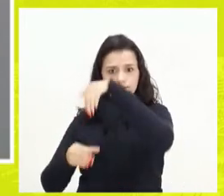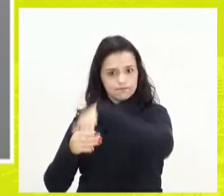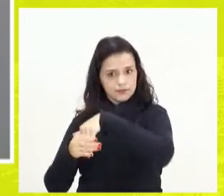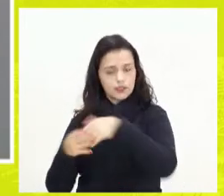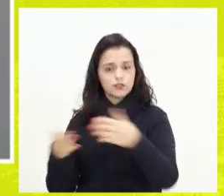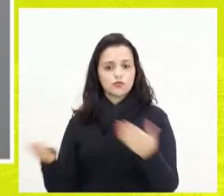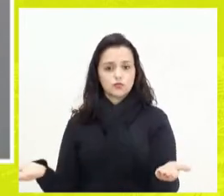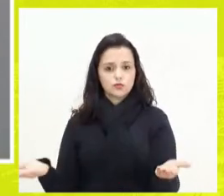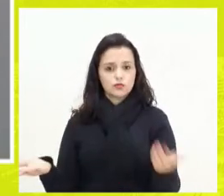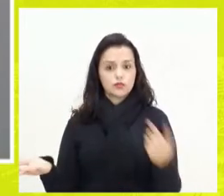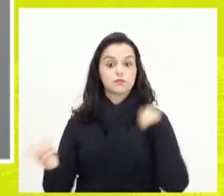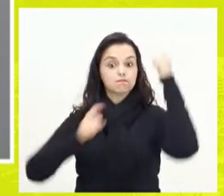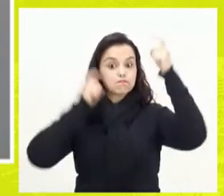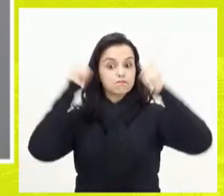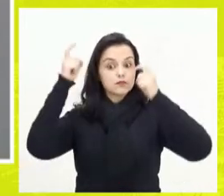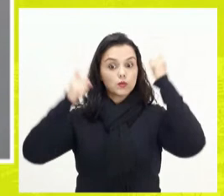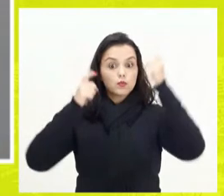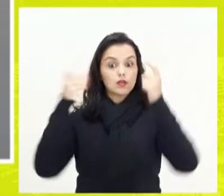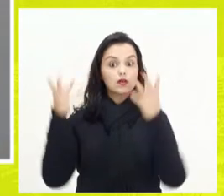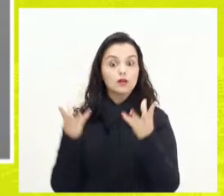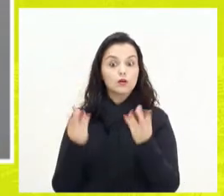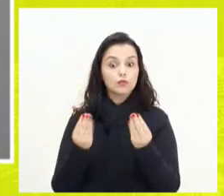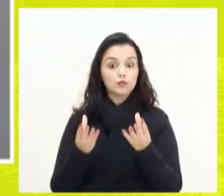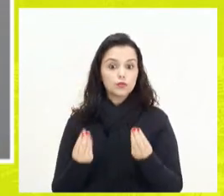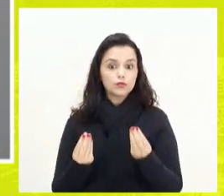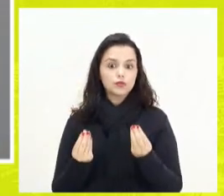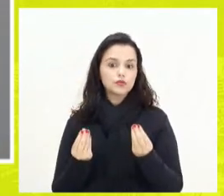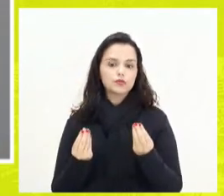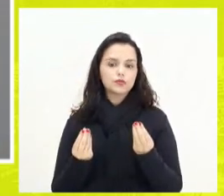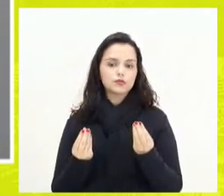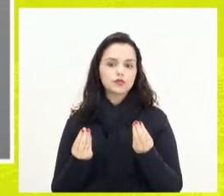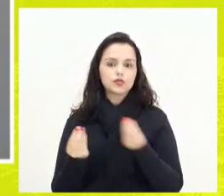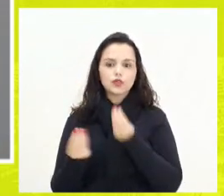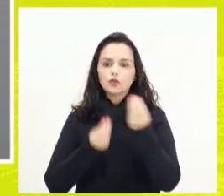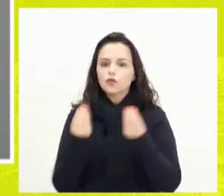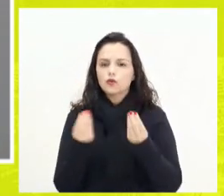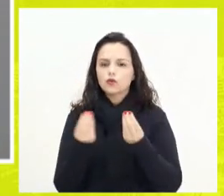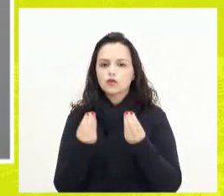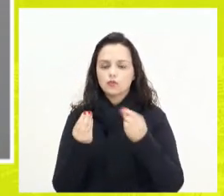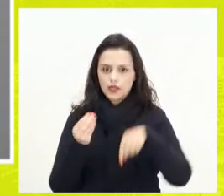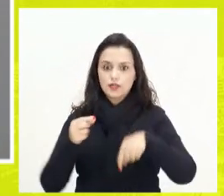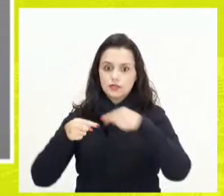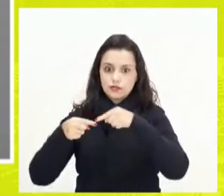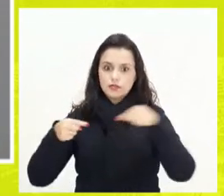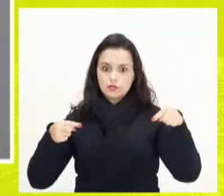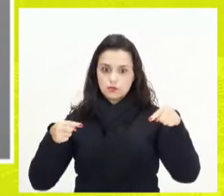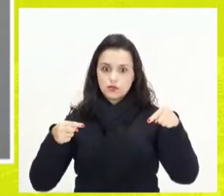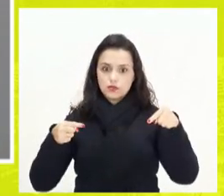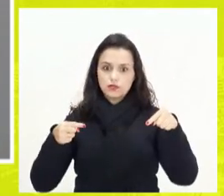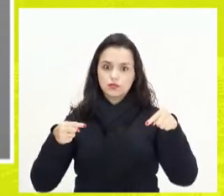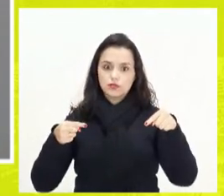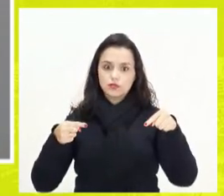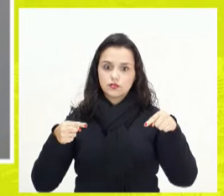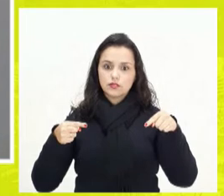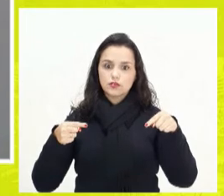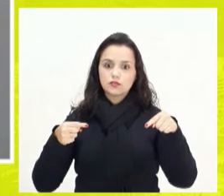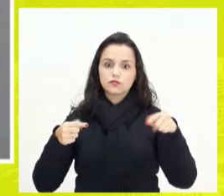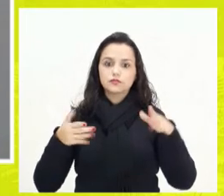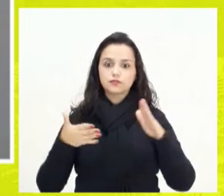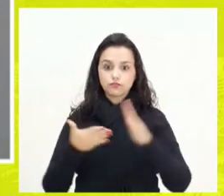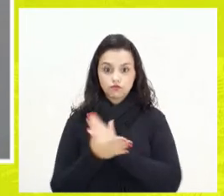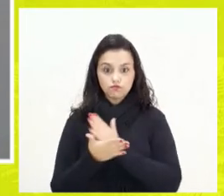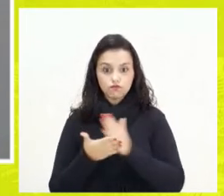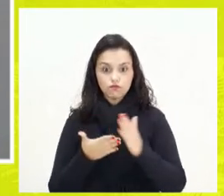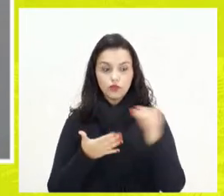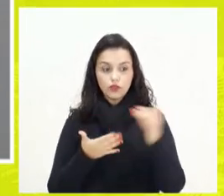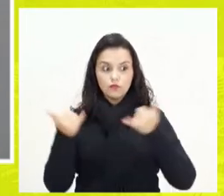reliable history about the the ballots and so on you know what i mean so even this week is